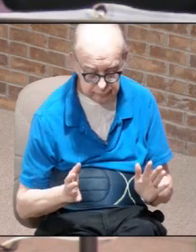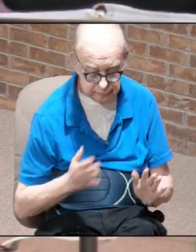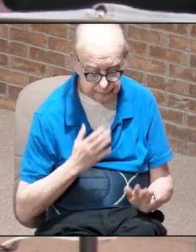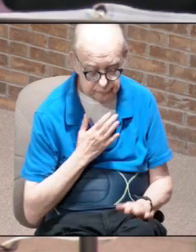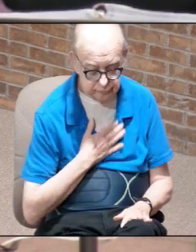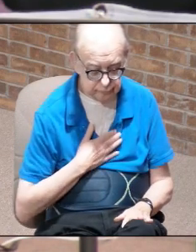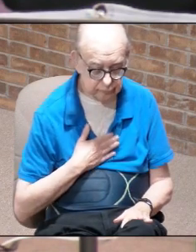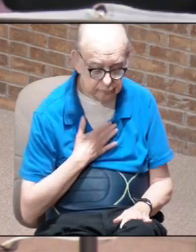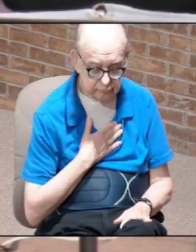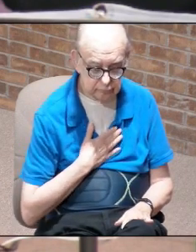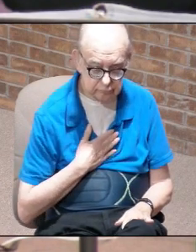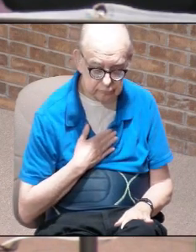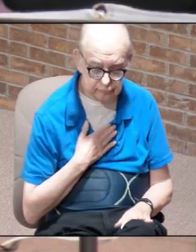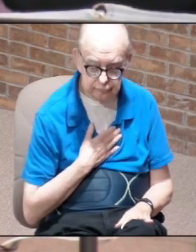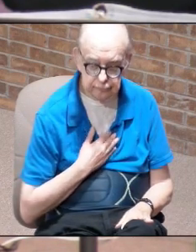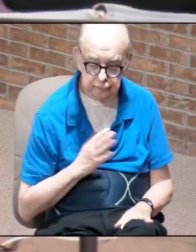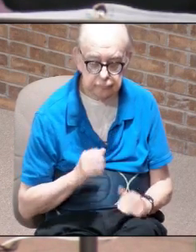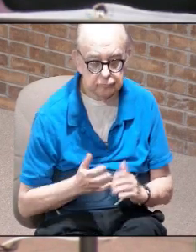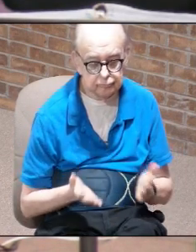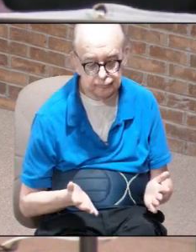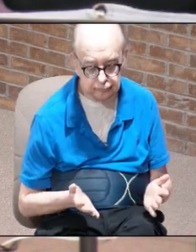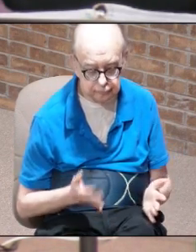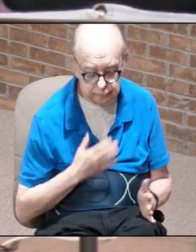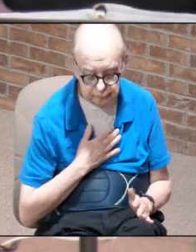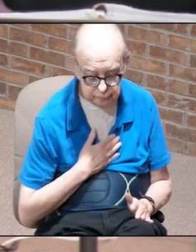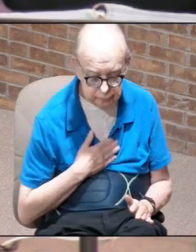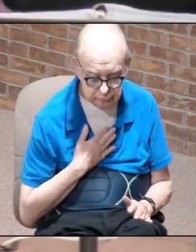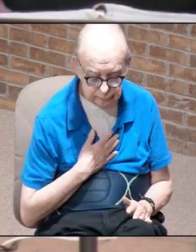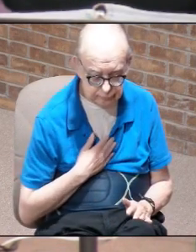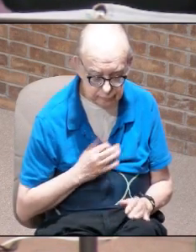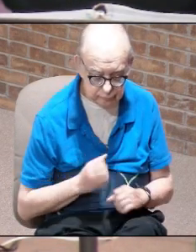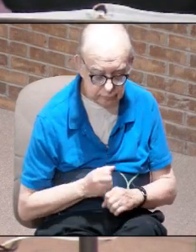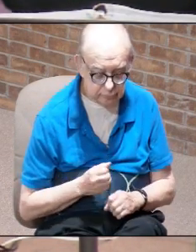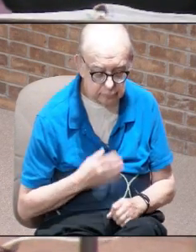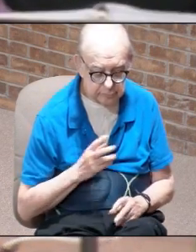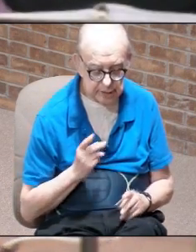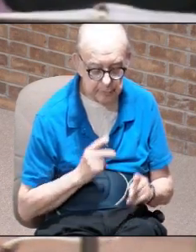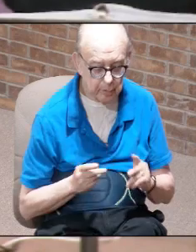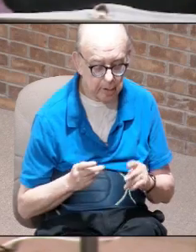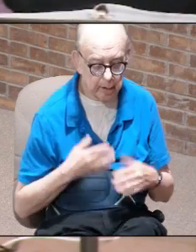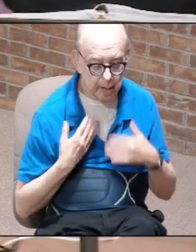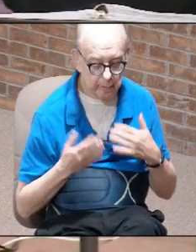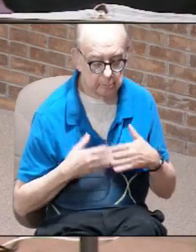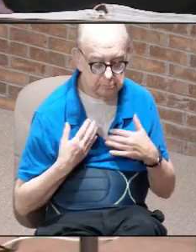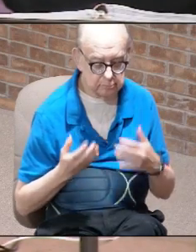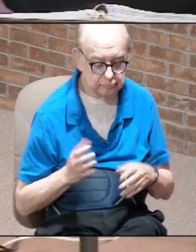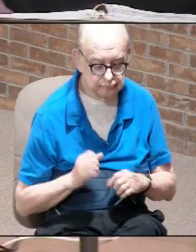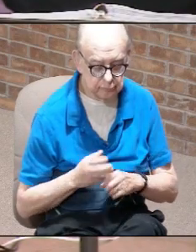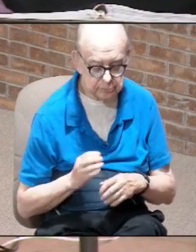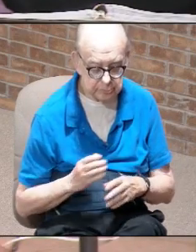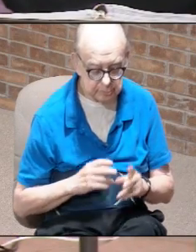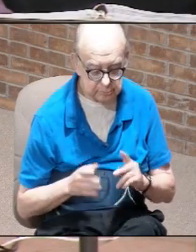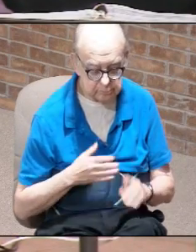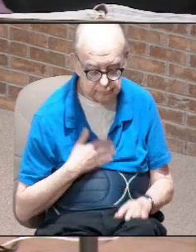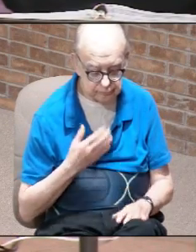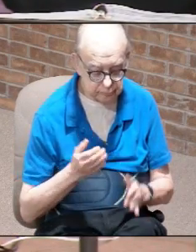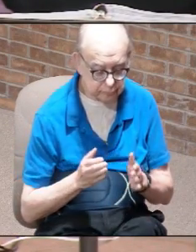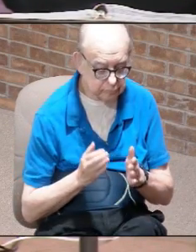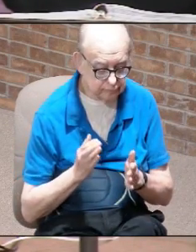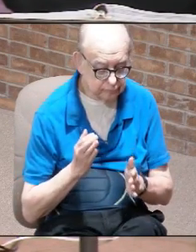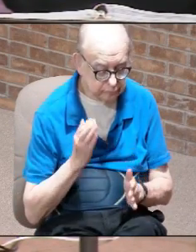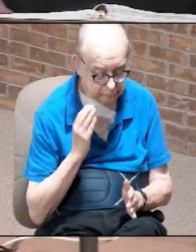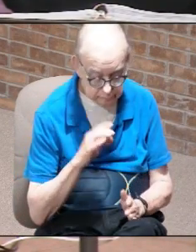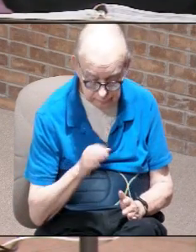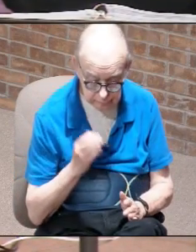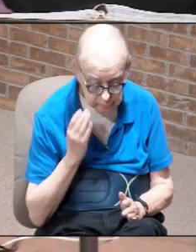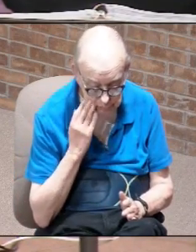Enjoy. Enjoy how? Enjoying making people happy. What makes people happy? Knowing Jesus.